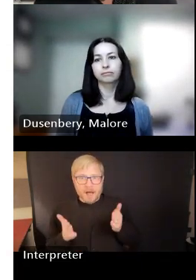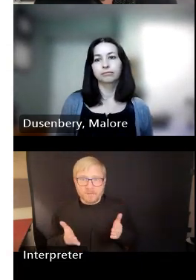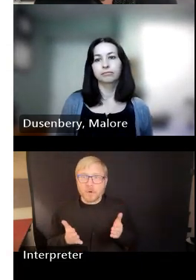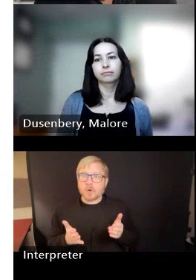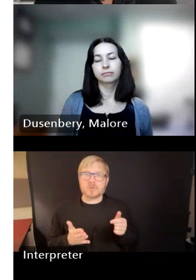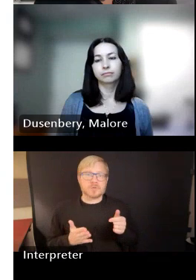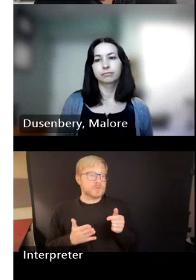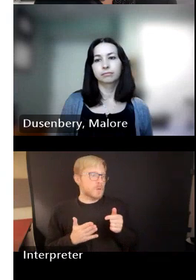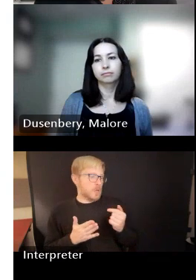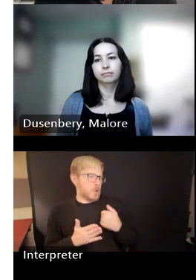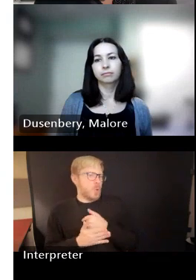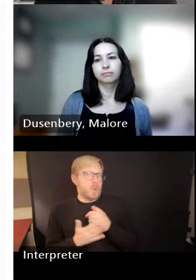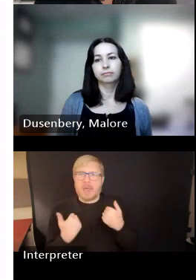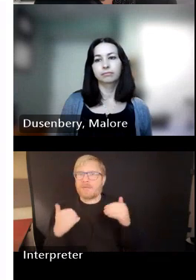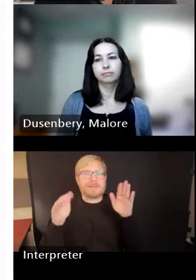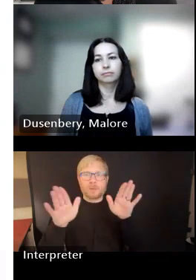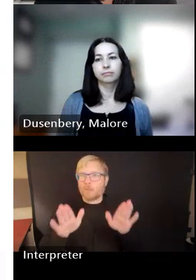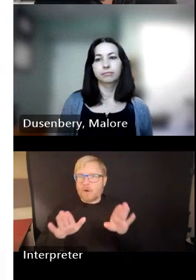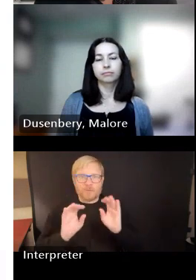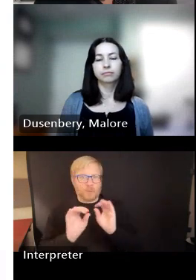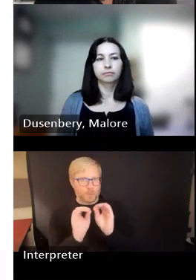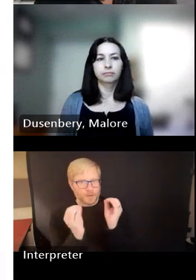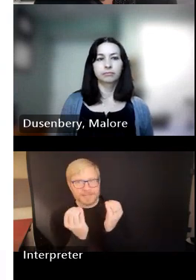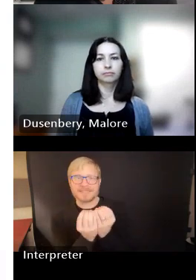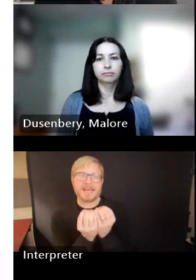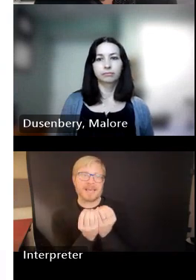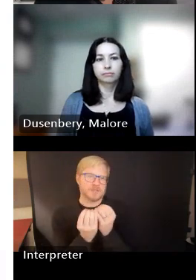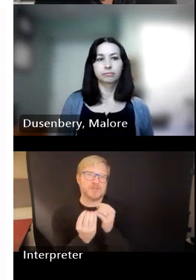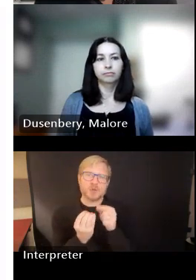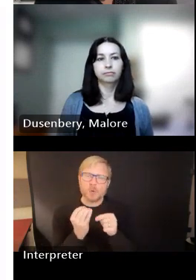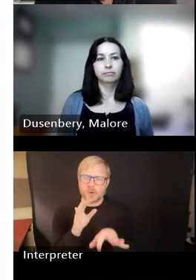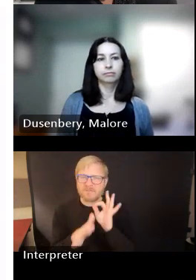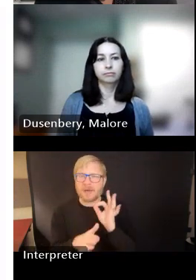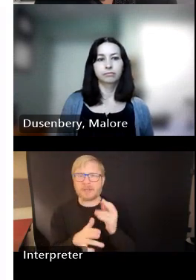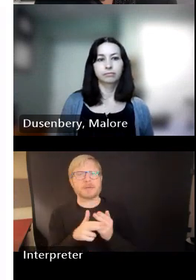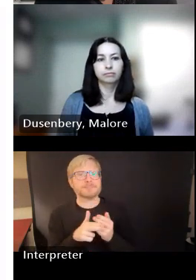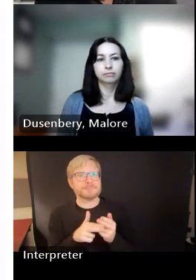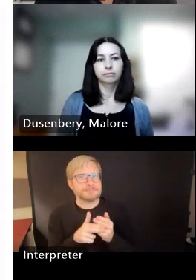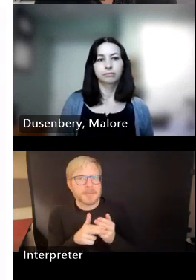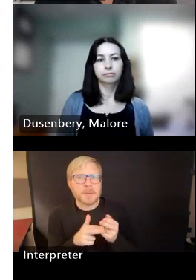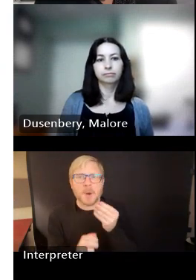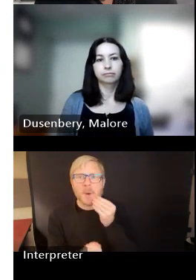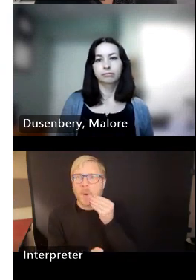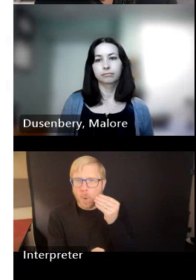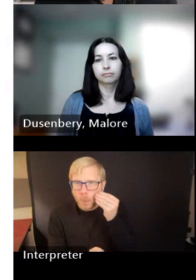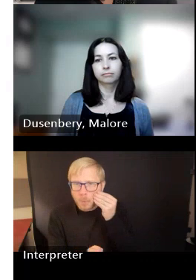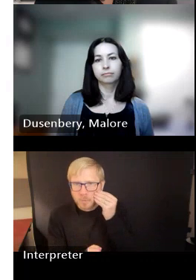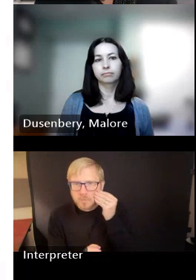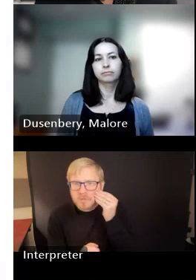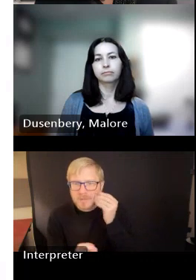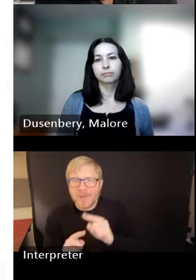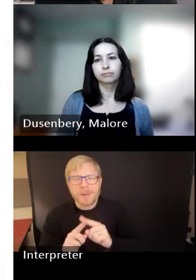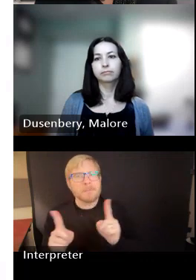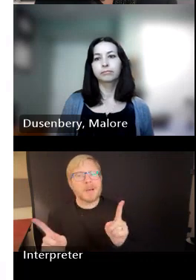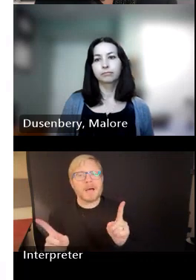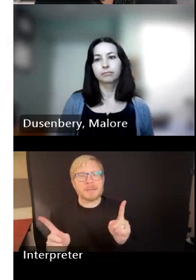organizations that we worked with found some temporary housing, but we generally saw a lot that there